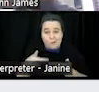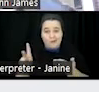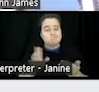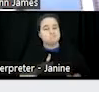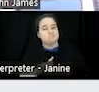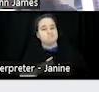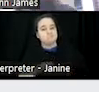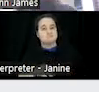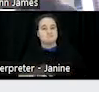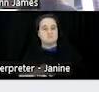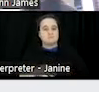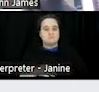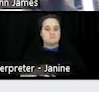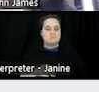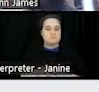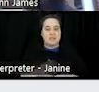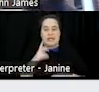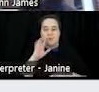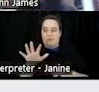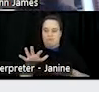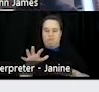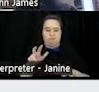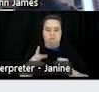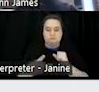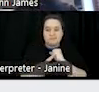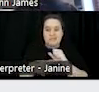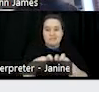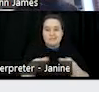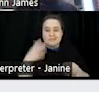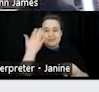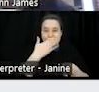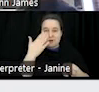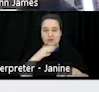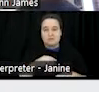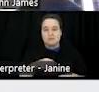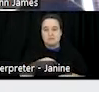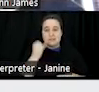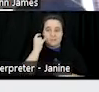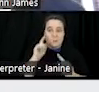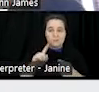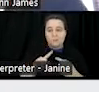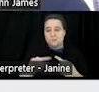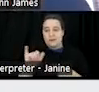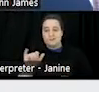And save your seats in the front row, like as if you were at an a cappella concert. So